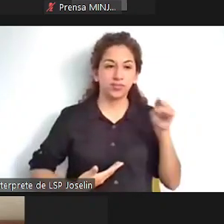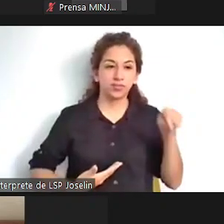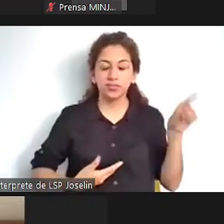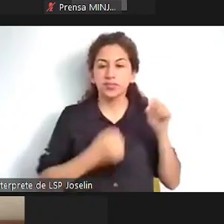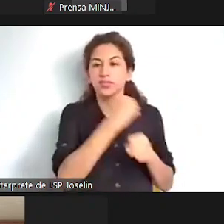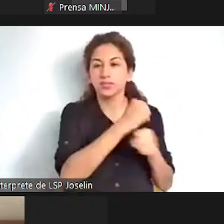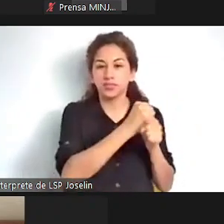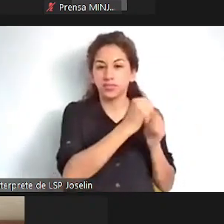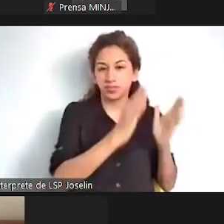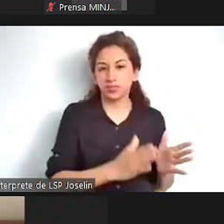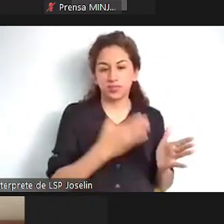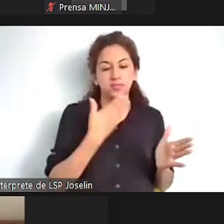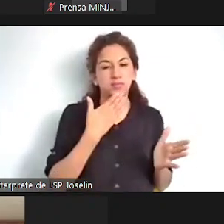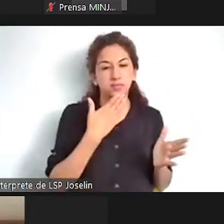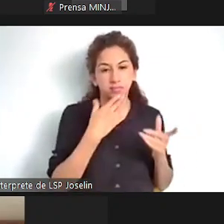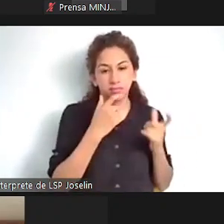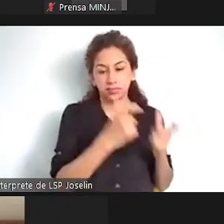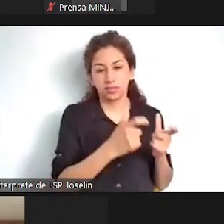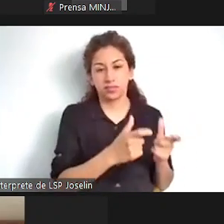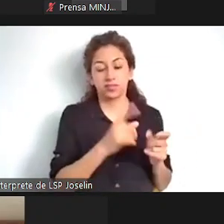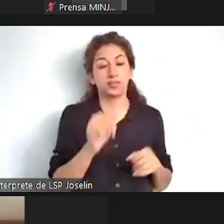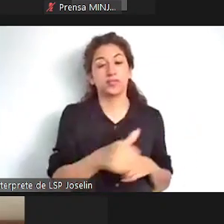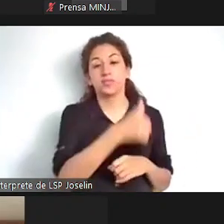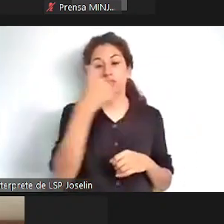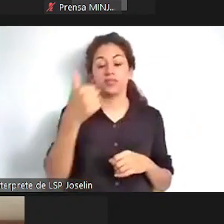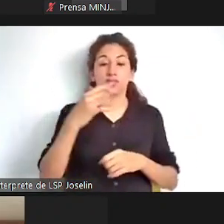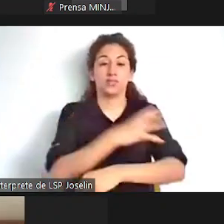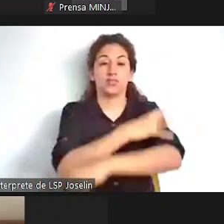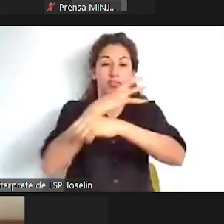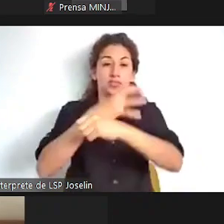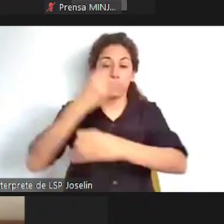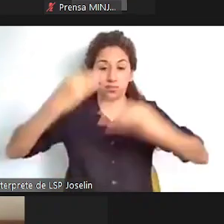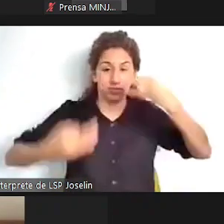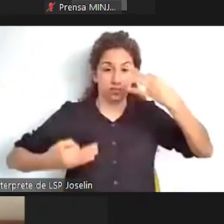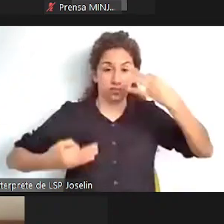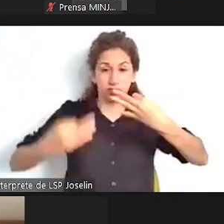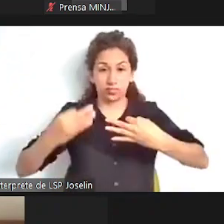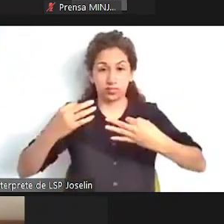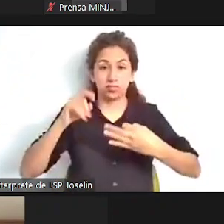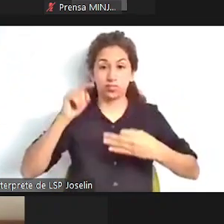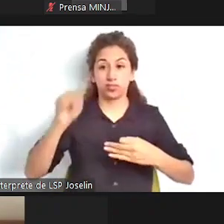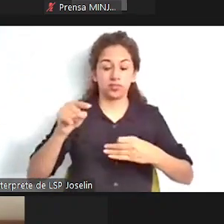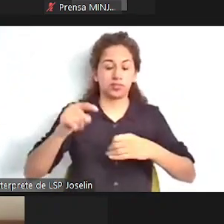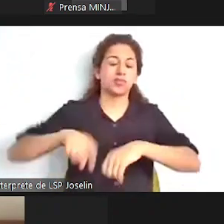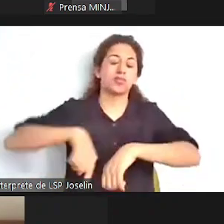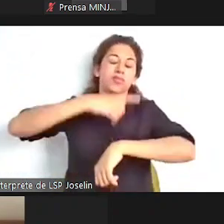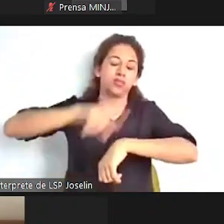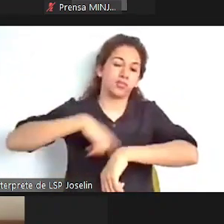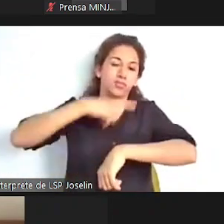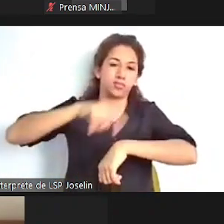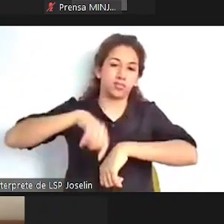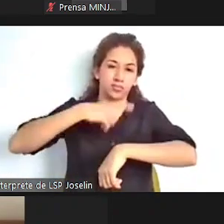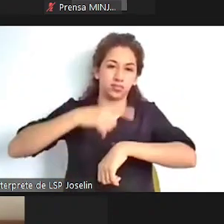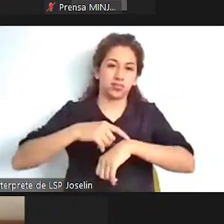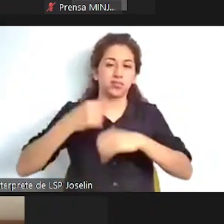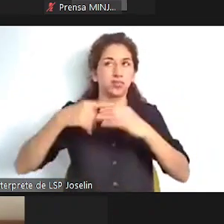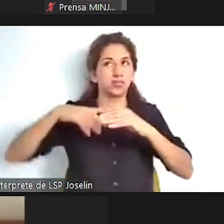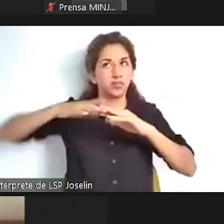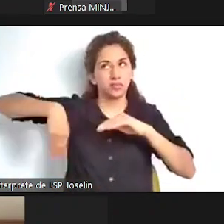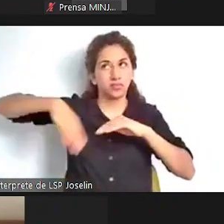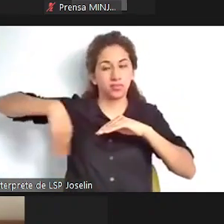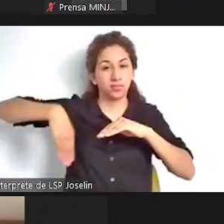controls this sector who controls these workers and the judiciary is not there